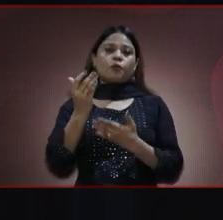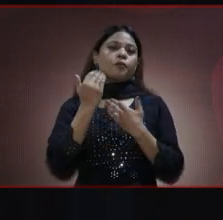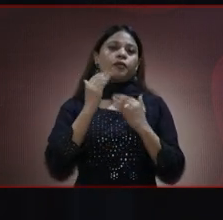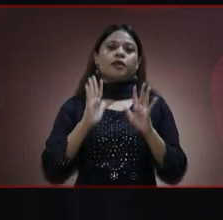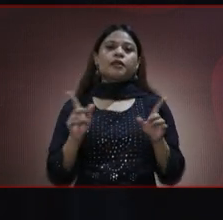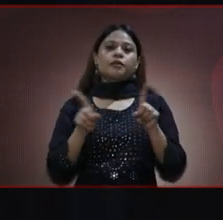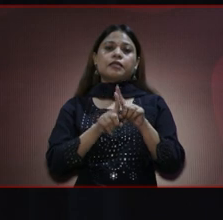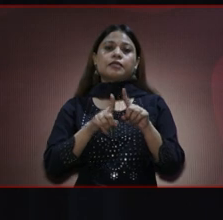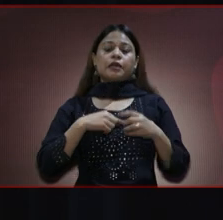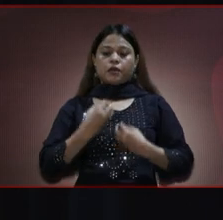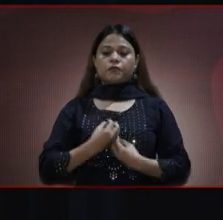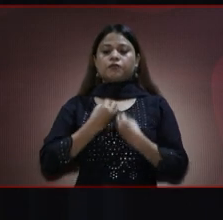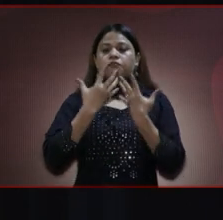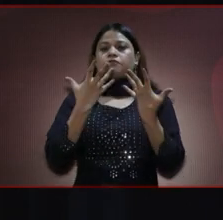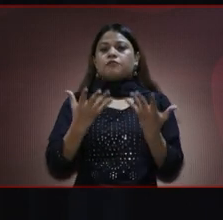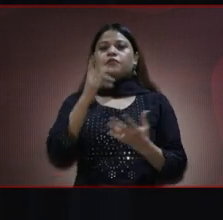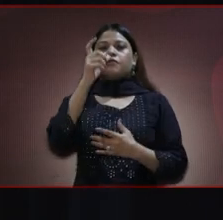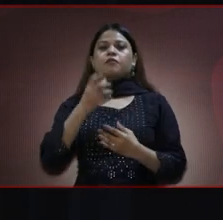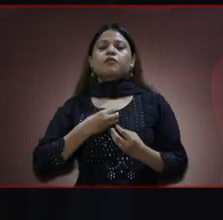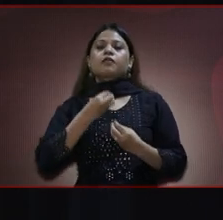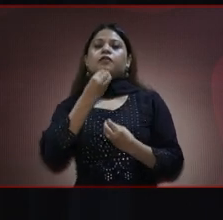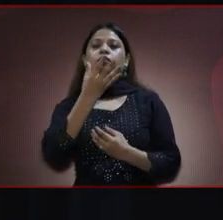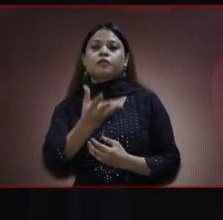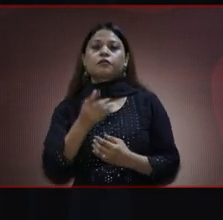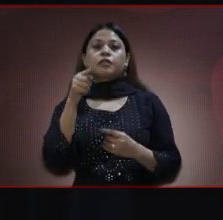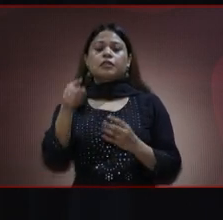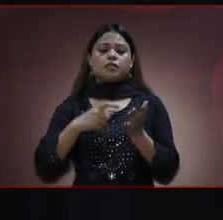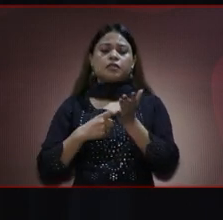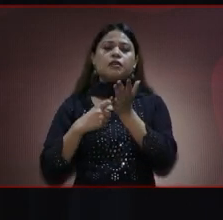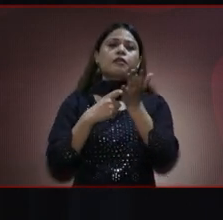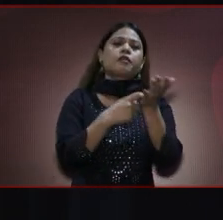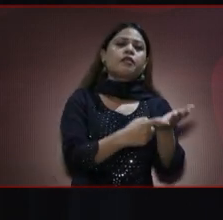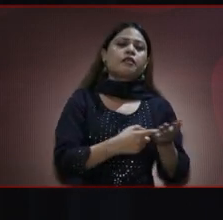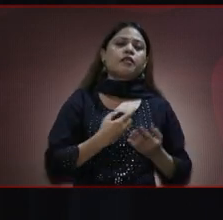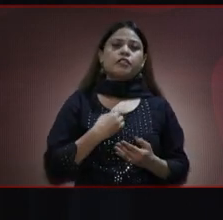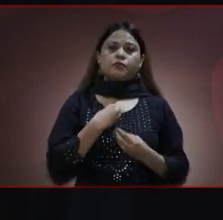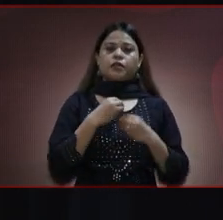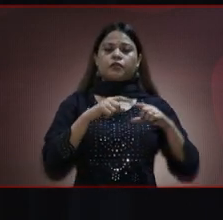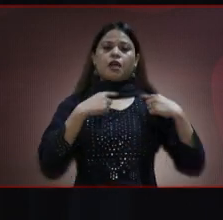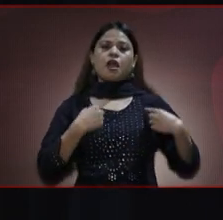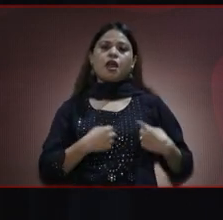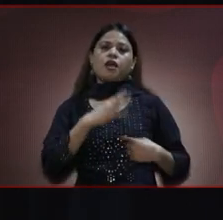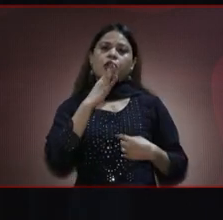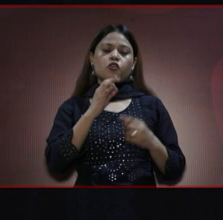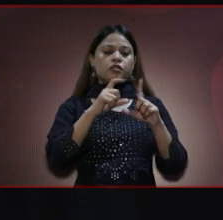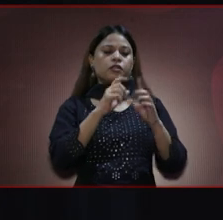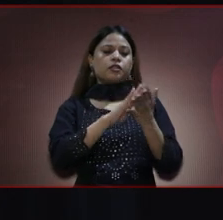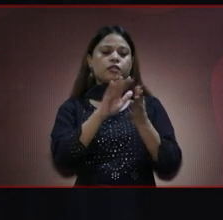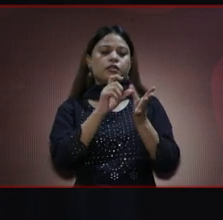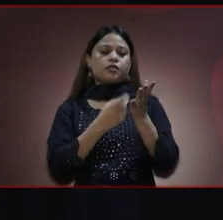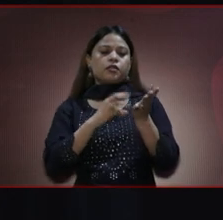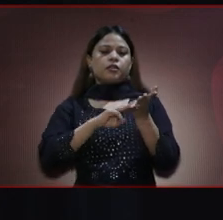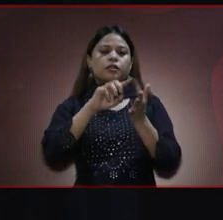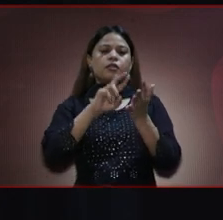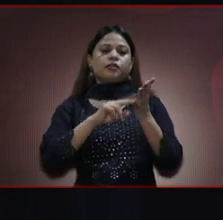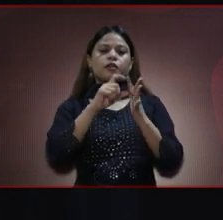by expressing my heartfelt gratitude to Honorable Education Minister Sri Dharmendra Pradhan ji,